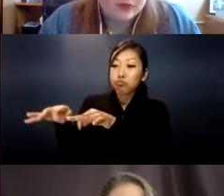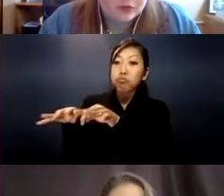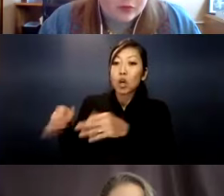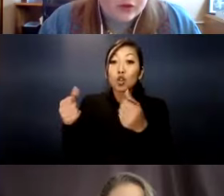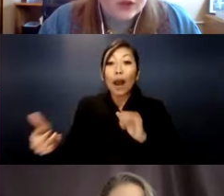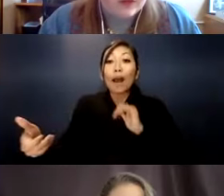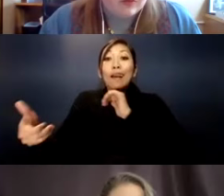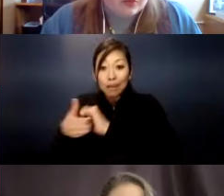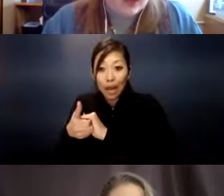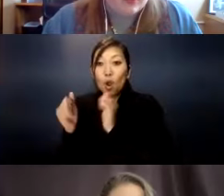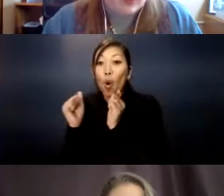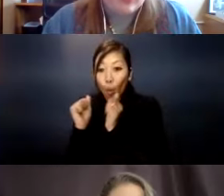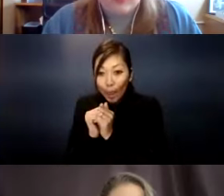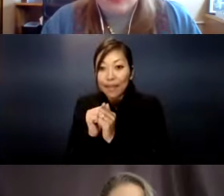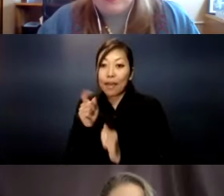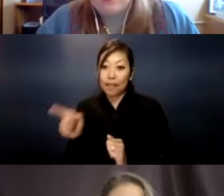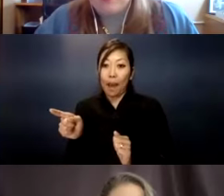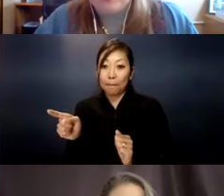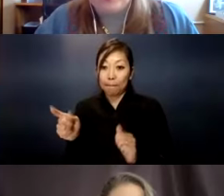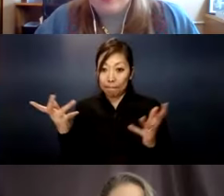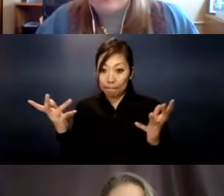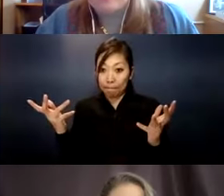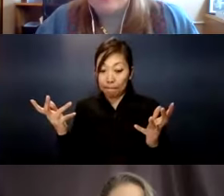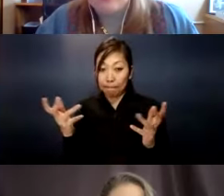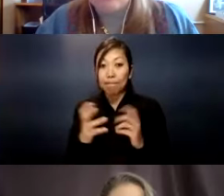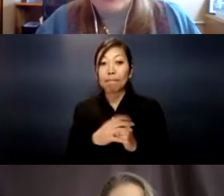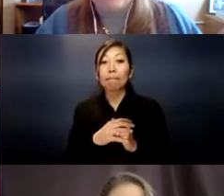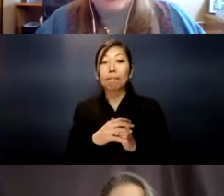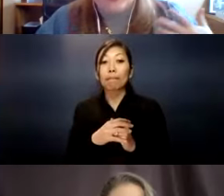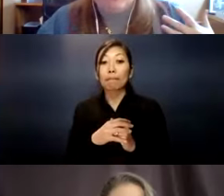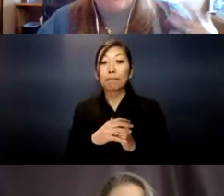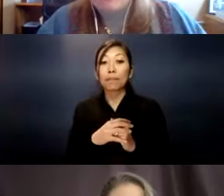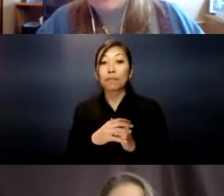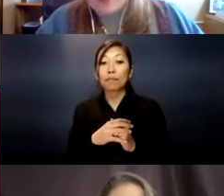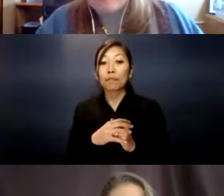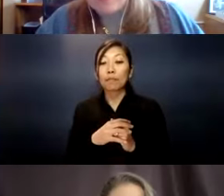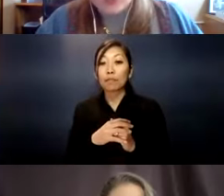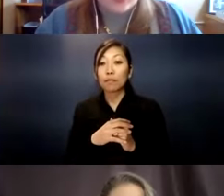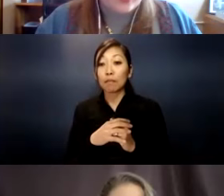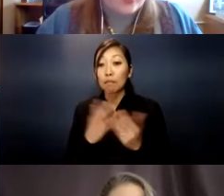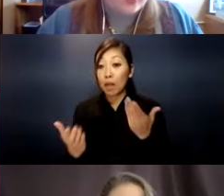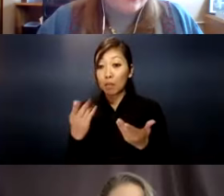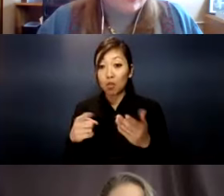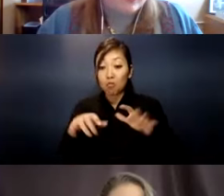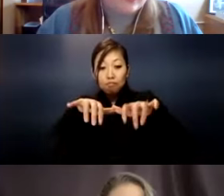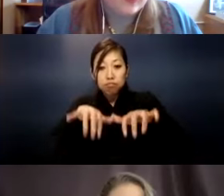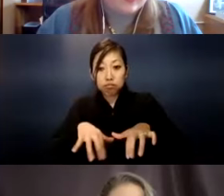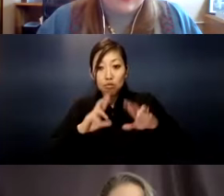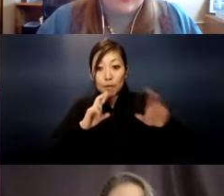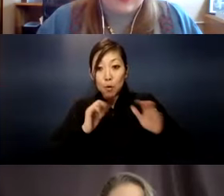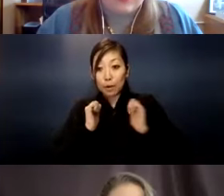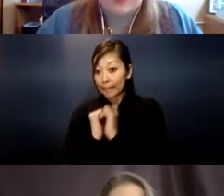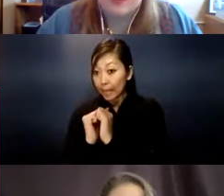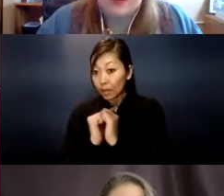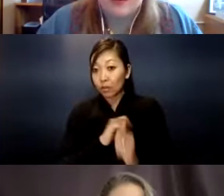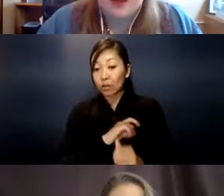as possible in that reporting process, whether that's reporting with them, whether that